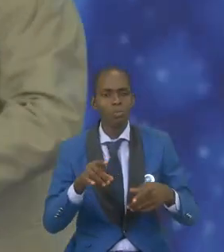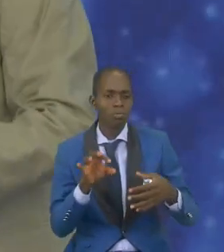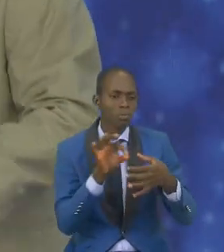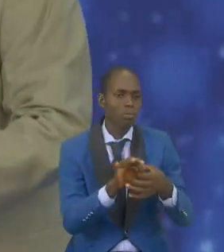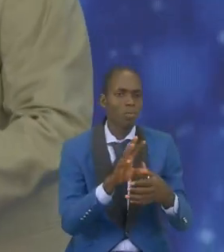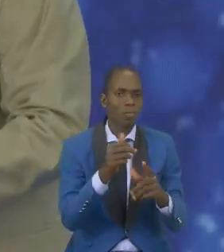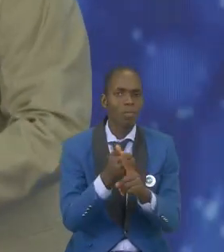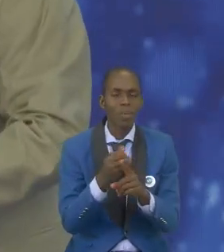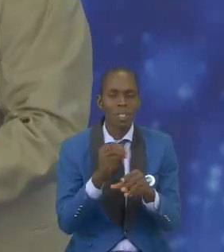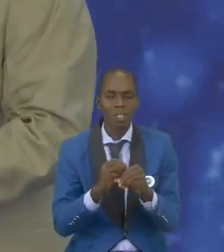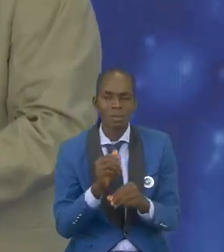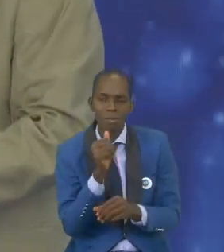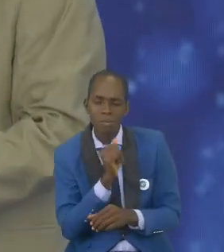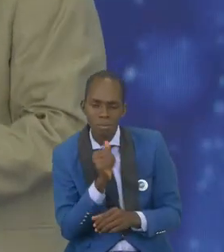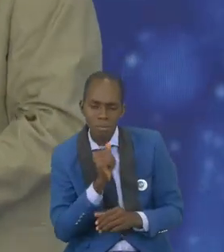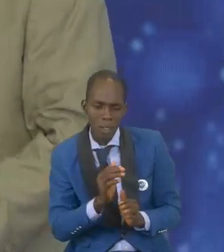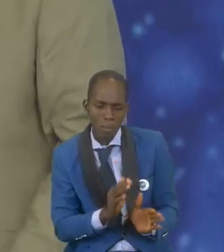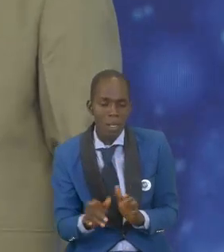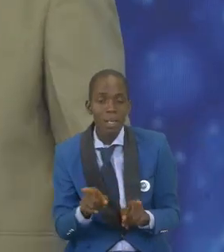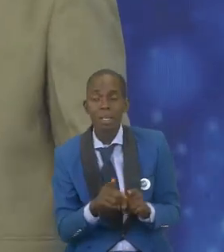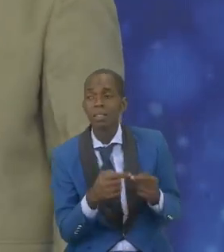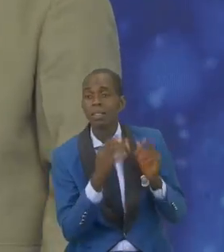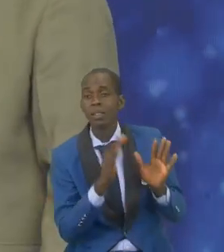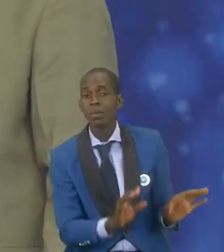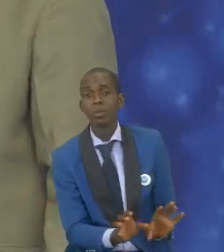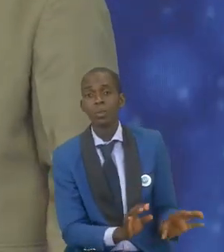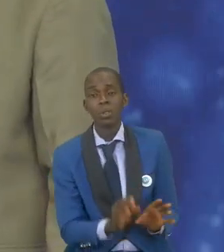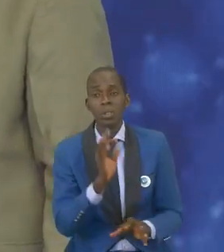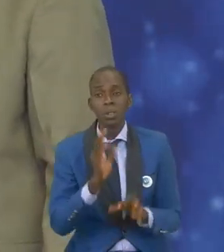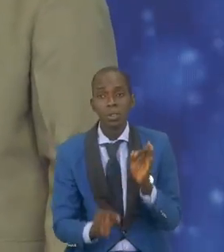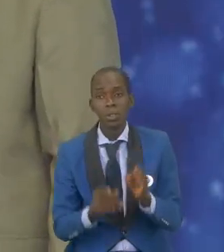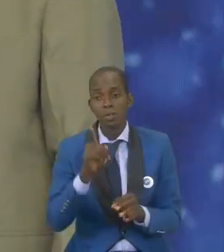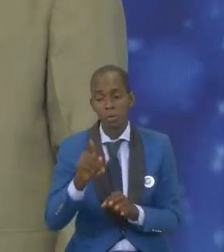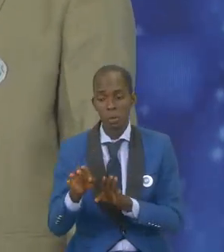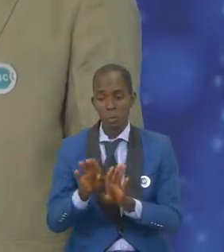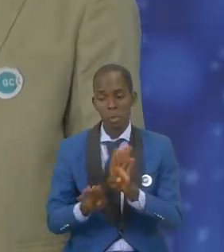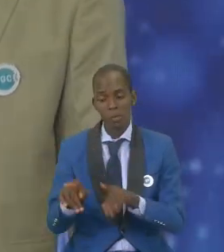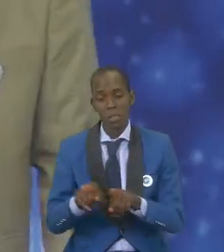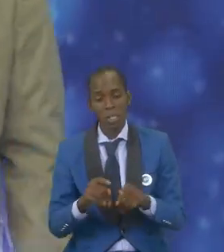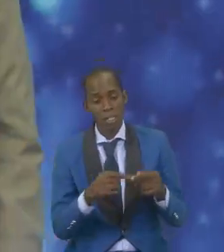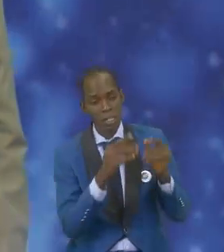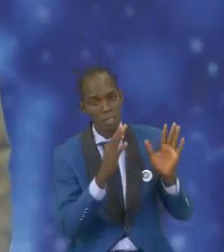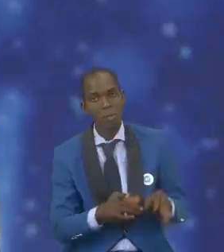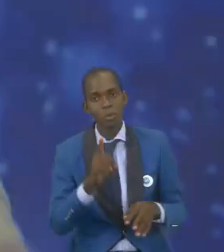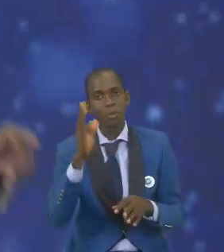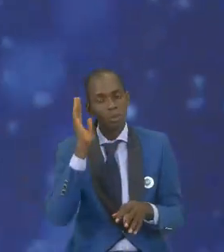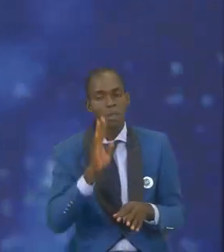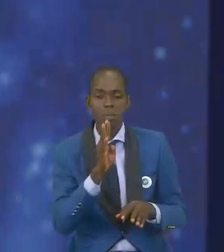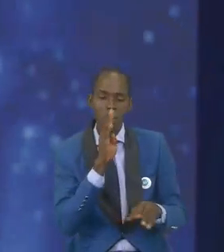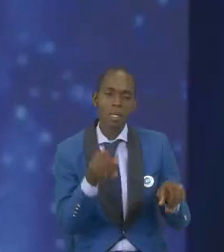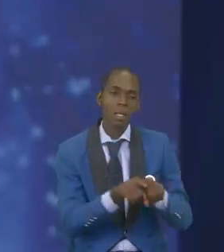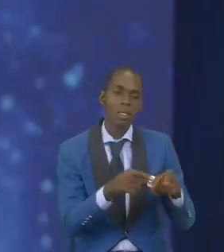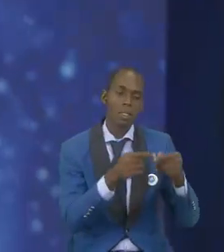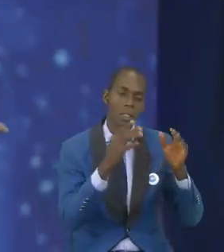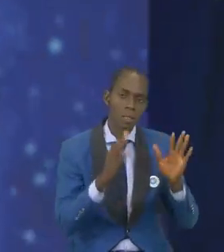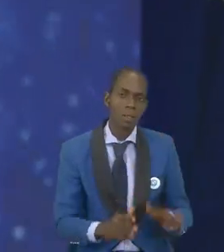secret maneuvering like the enemies. If you act like them, you will be like them.